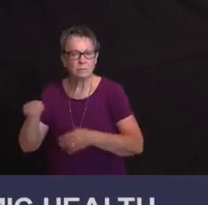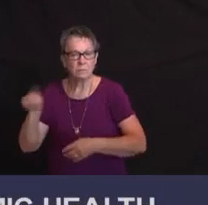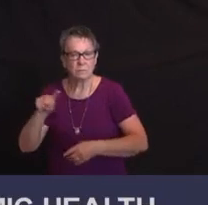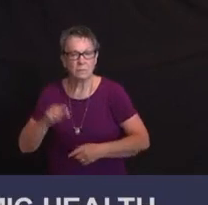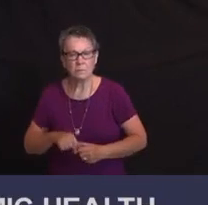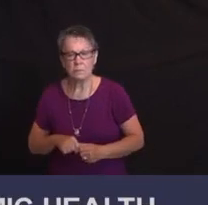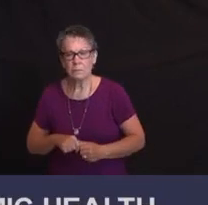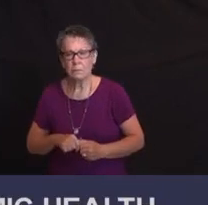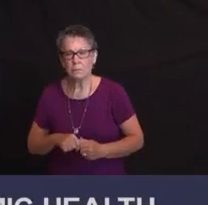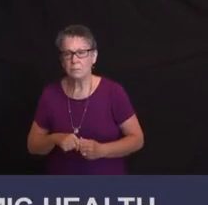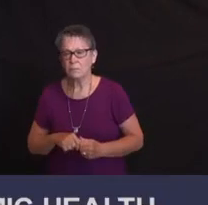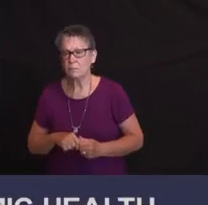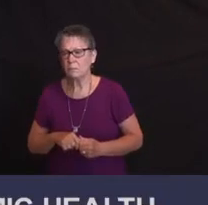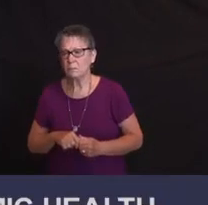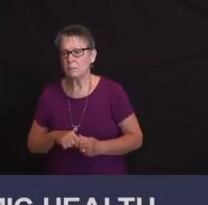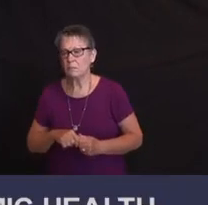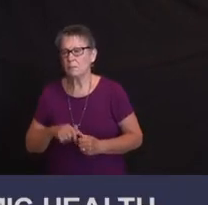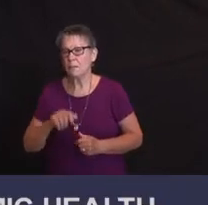associate Randy with